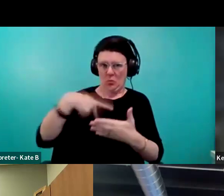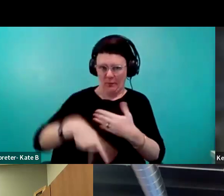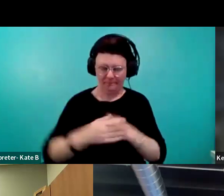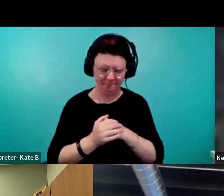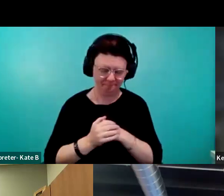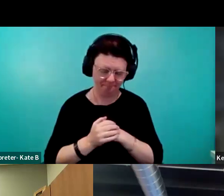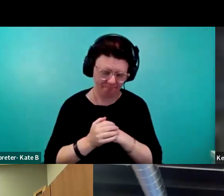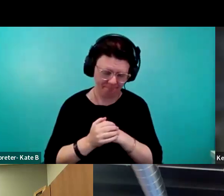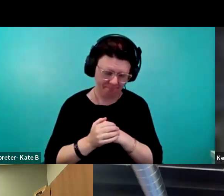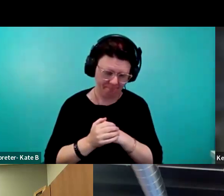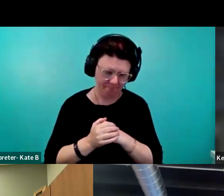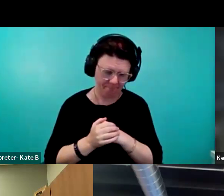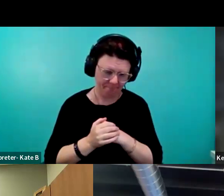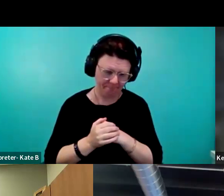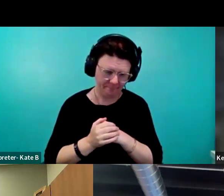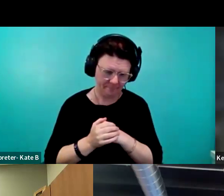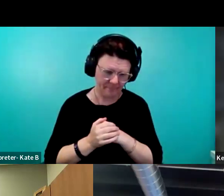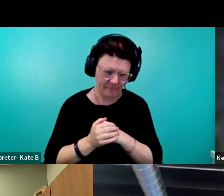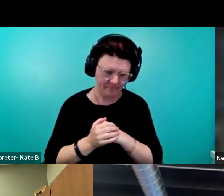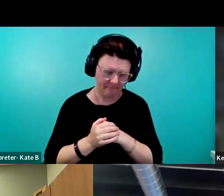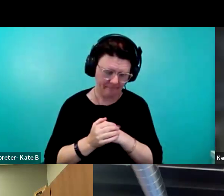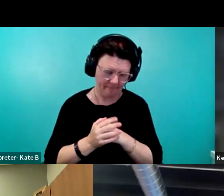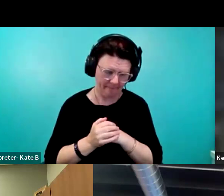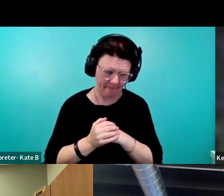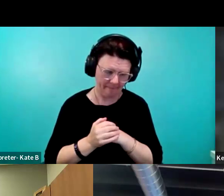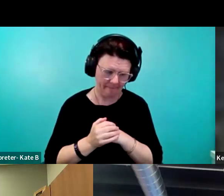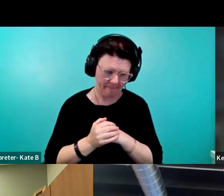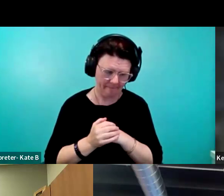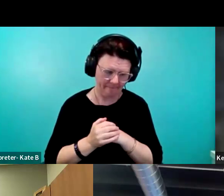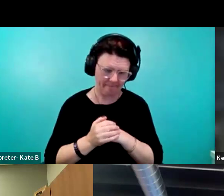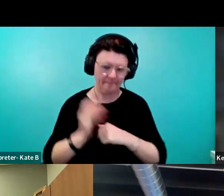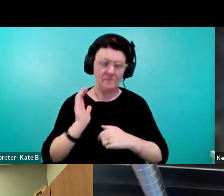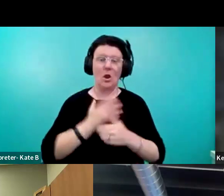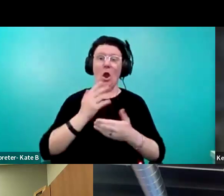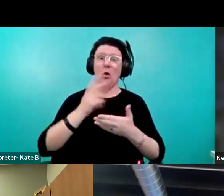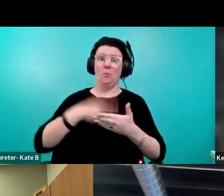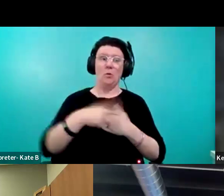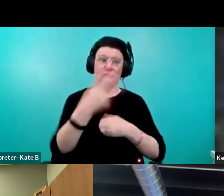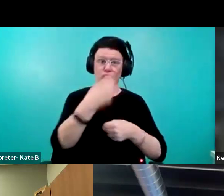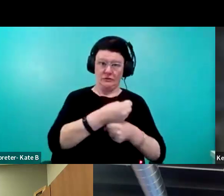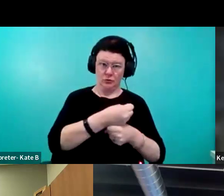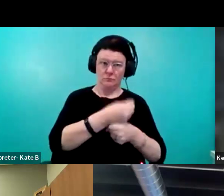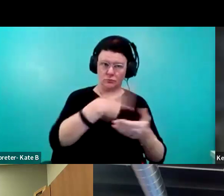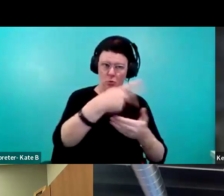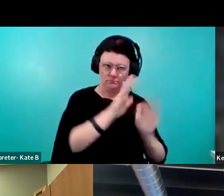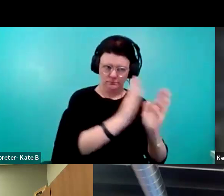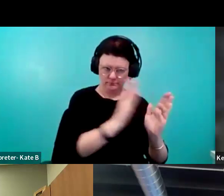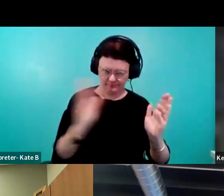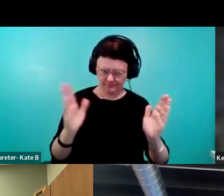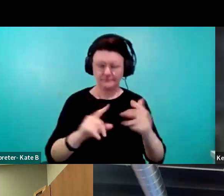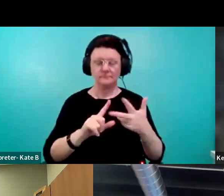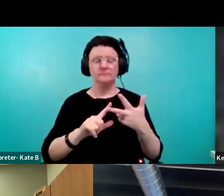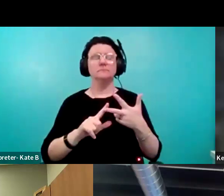So I've just found out that our program's a 2-year program. I found out that